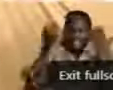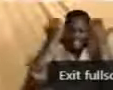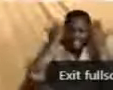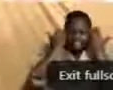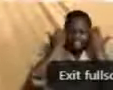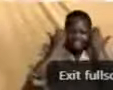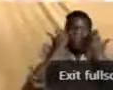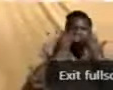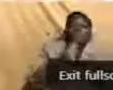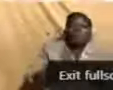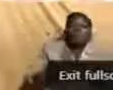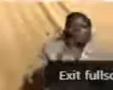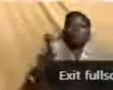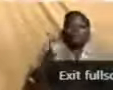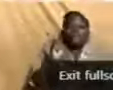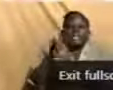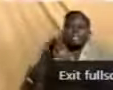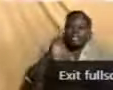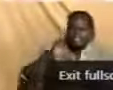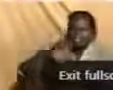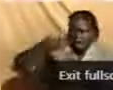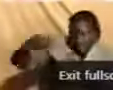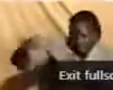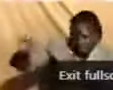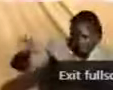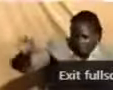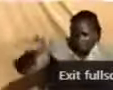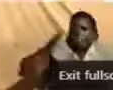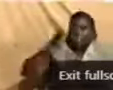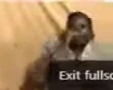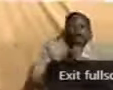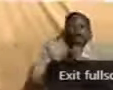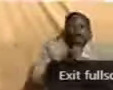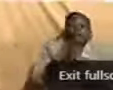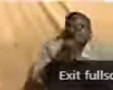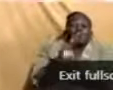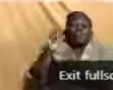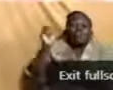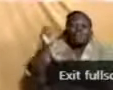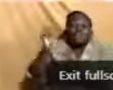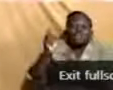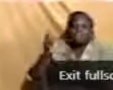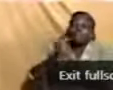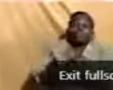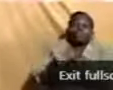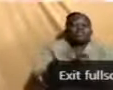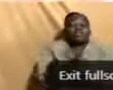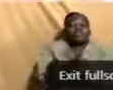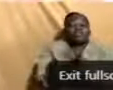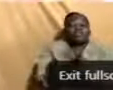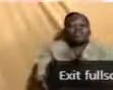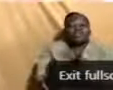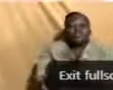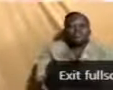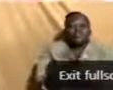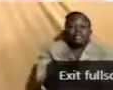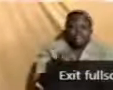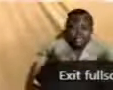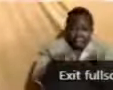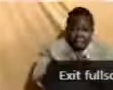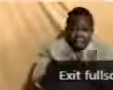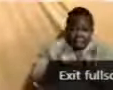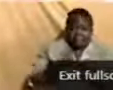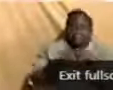if it touches on a matter outside the functions of presidential office. And I